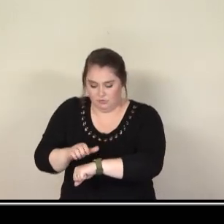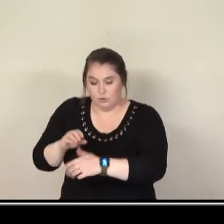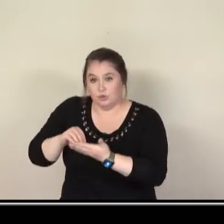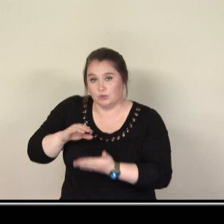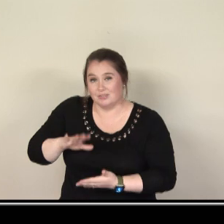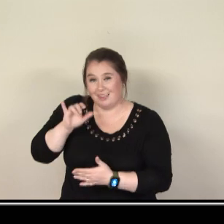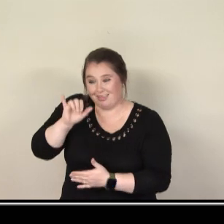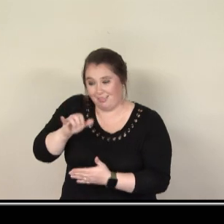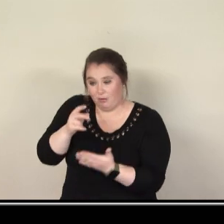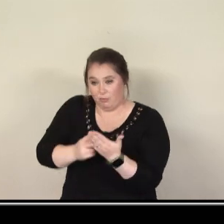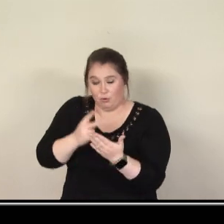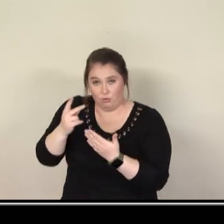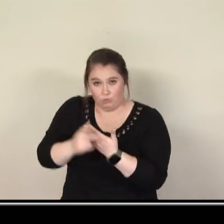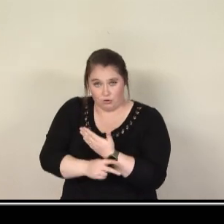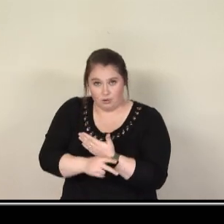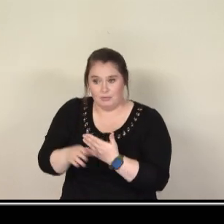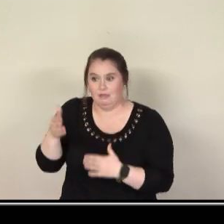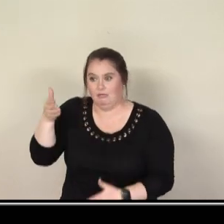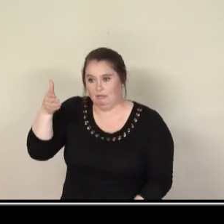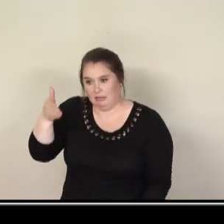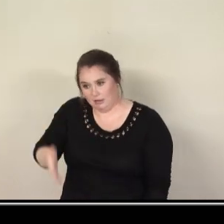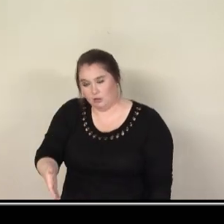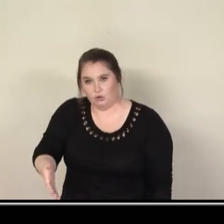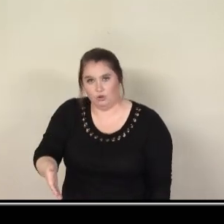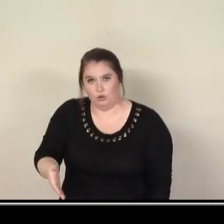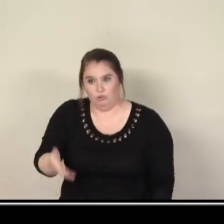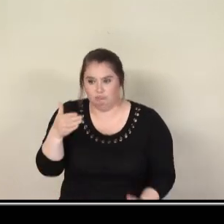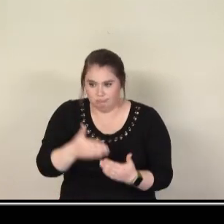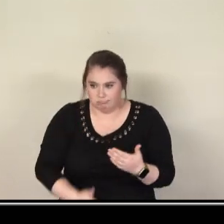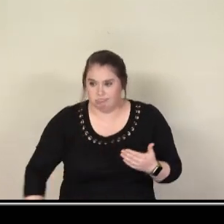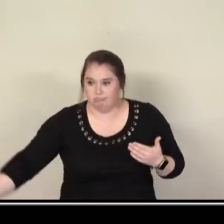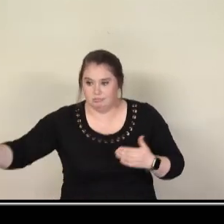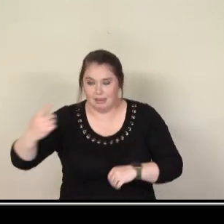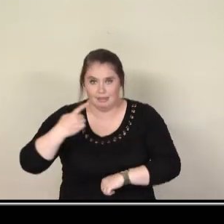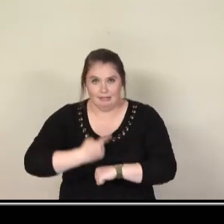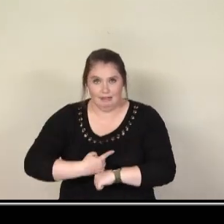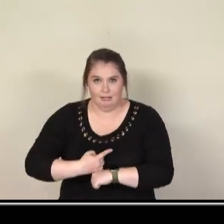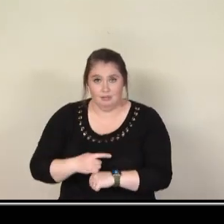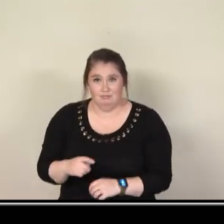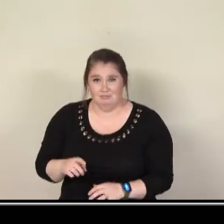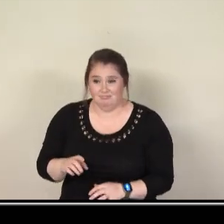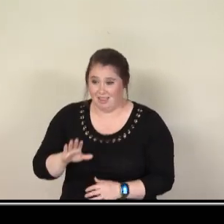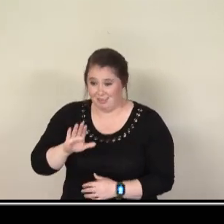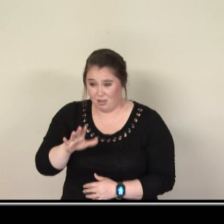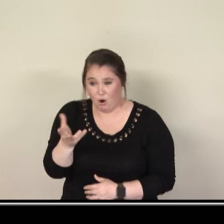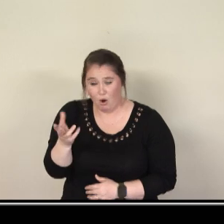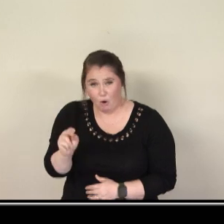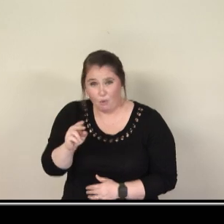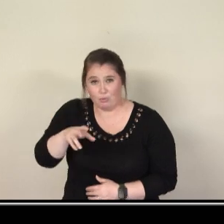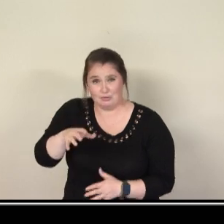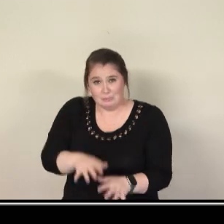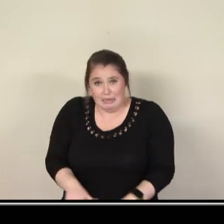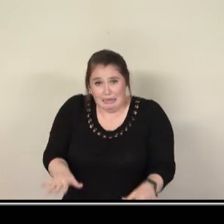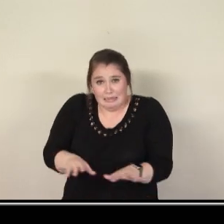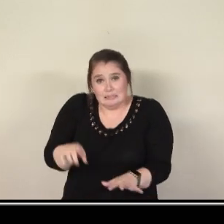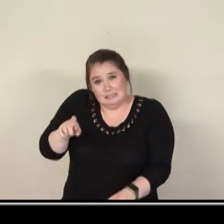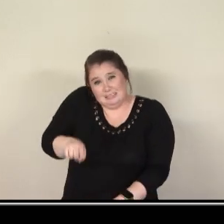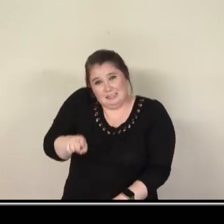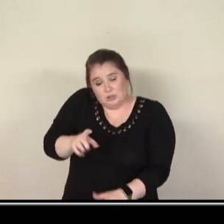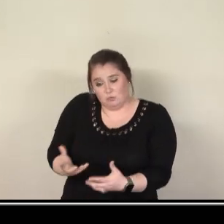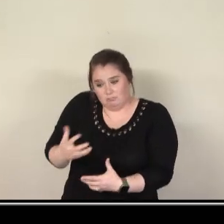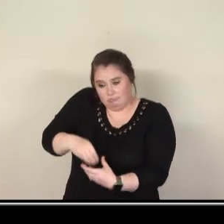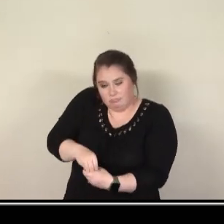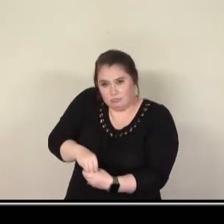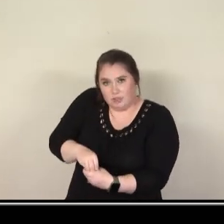that program, it's really, they're there pretty much throughout the day. And they really need their own dedicated space. And so we're working that into